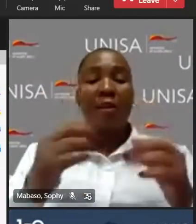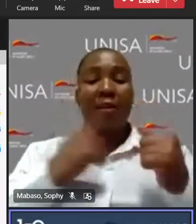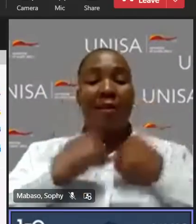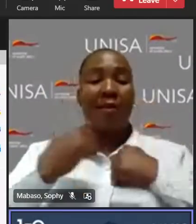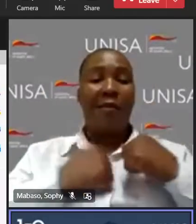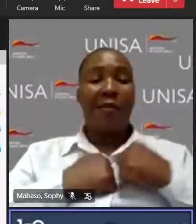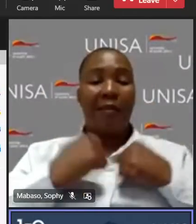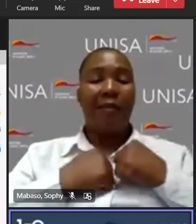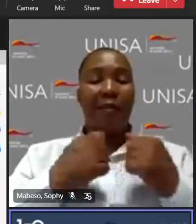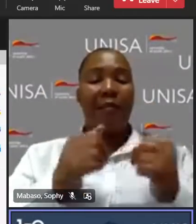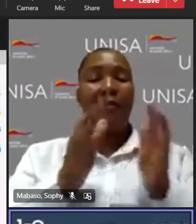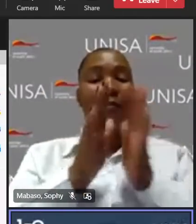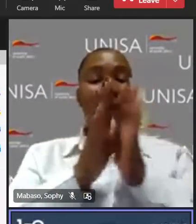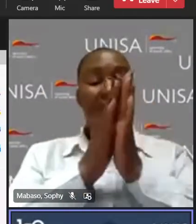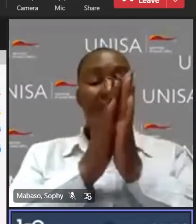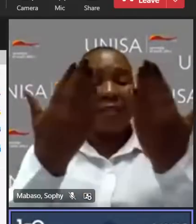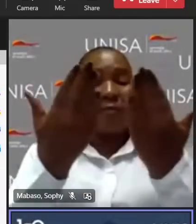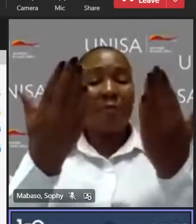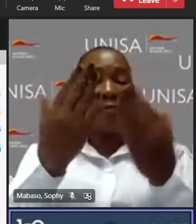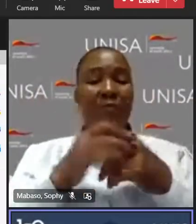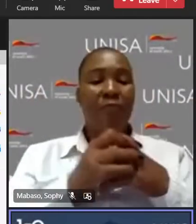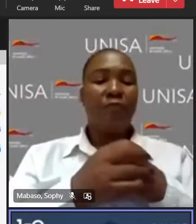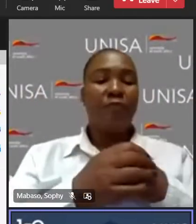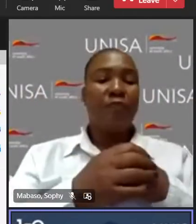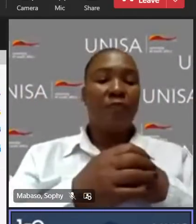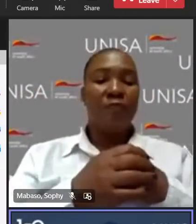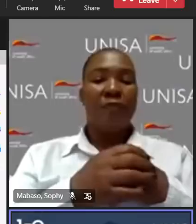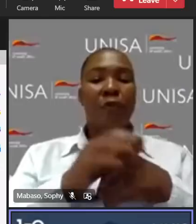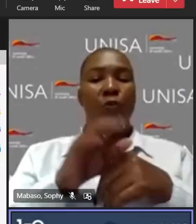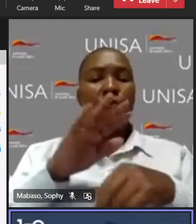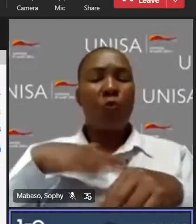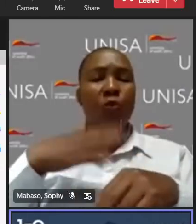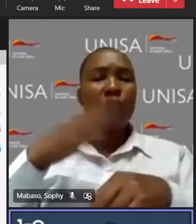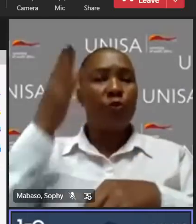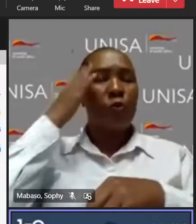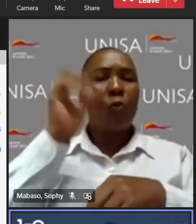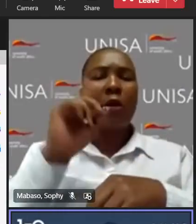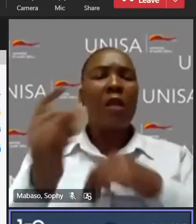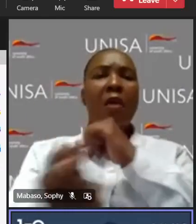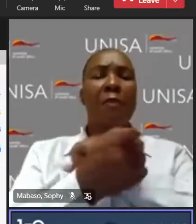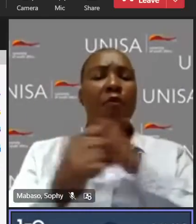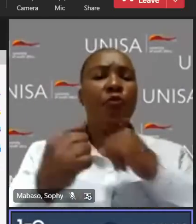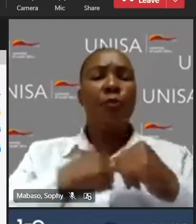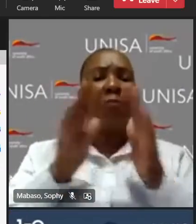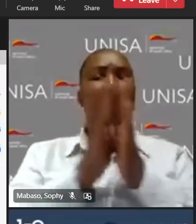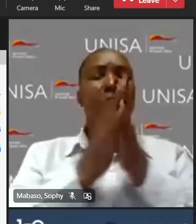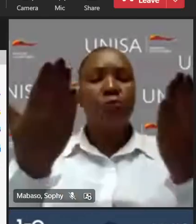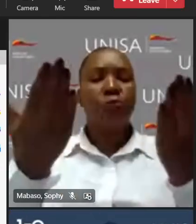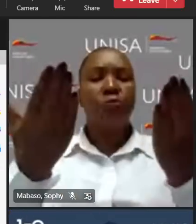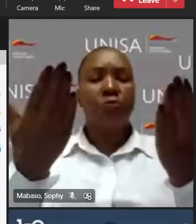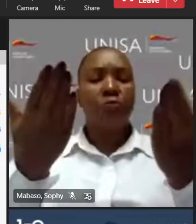Study material, parcel tracking. If you now want to know what's happened to your study material, you